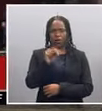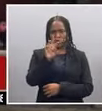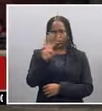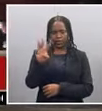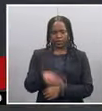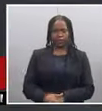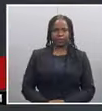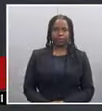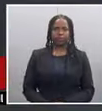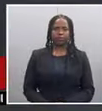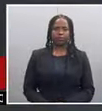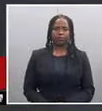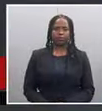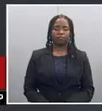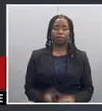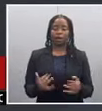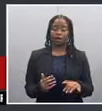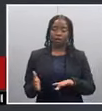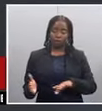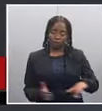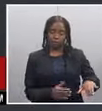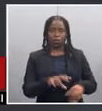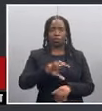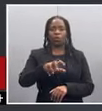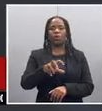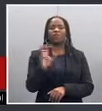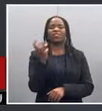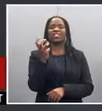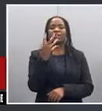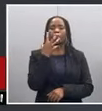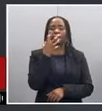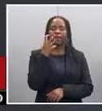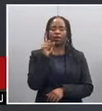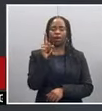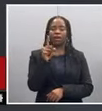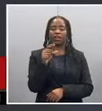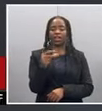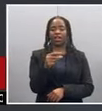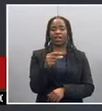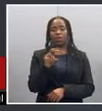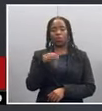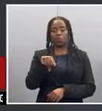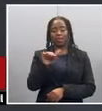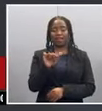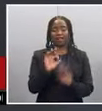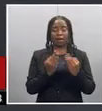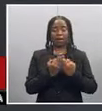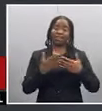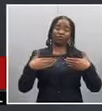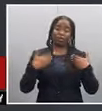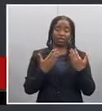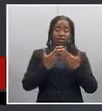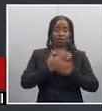Northwest. Moving to other news now, and in Bloemfontein, a victory for the Gupta family this evening. They